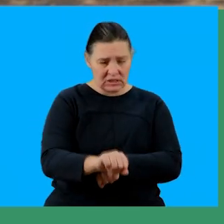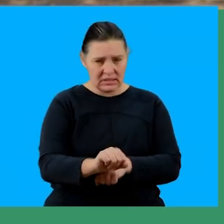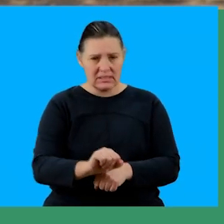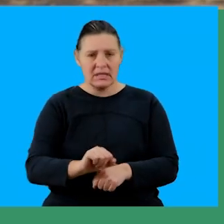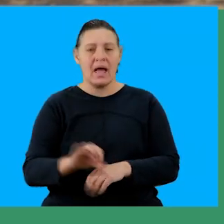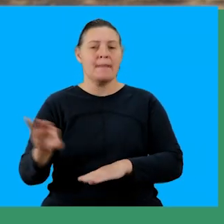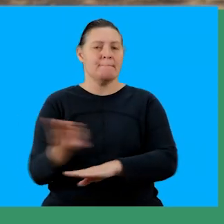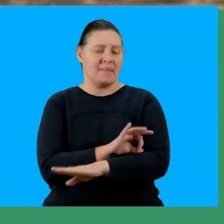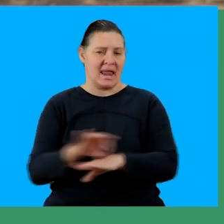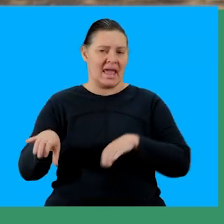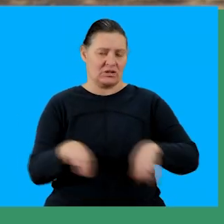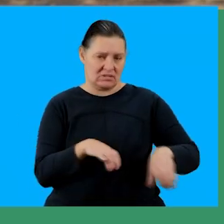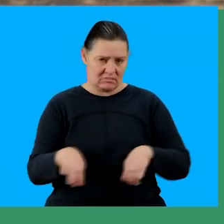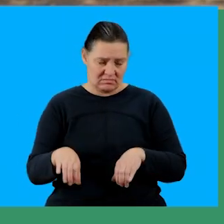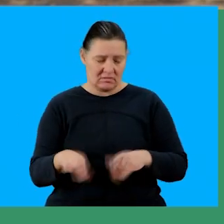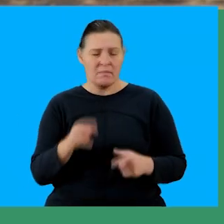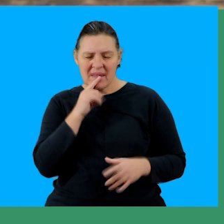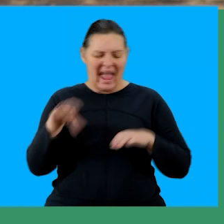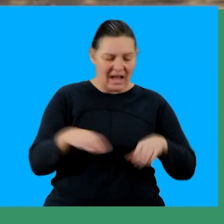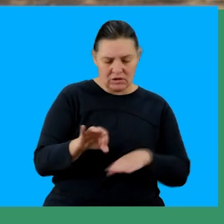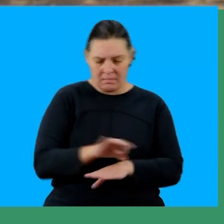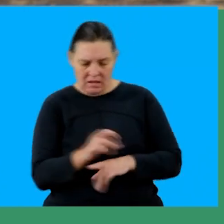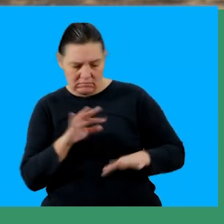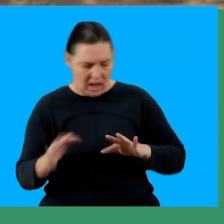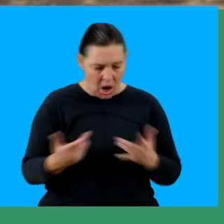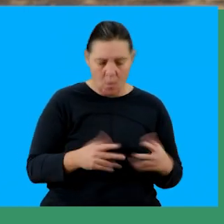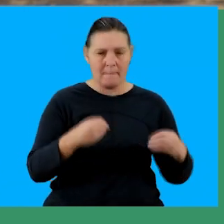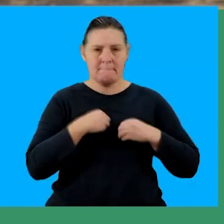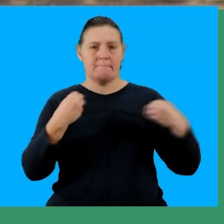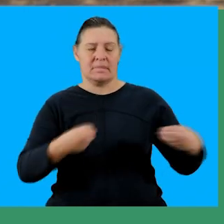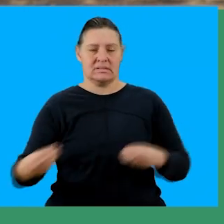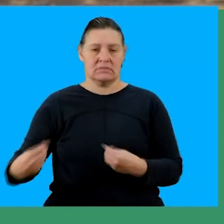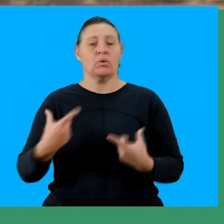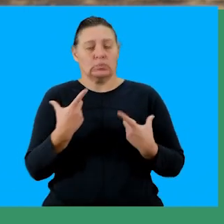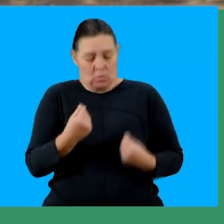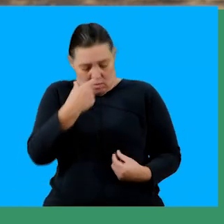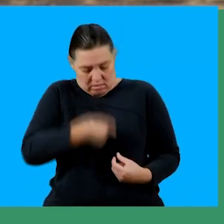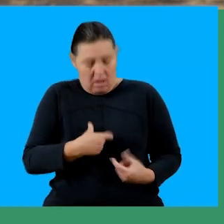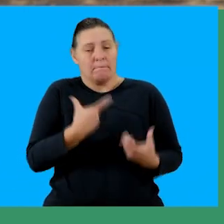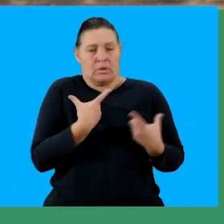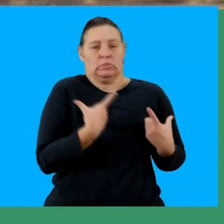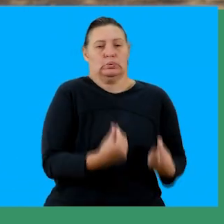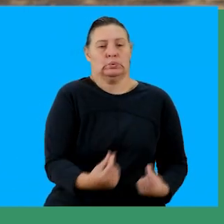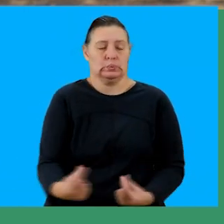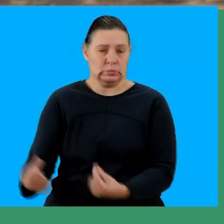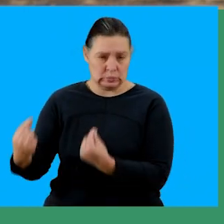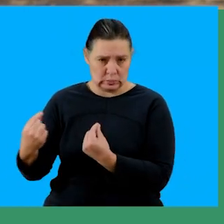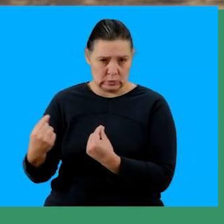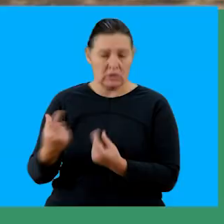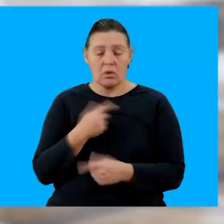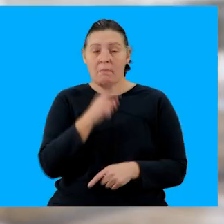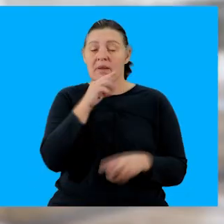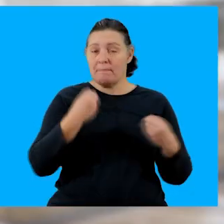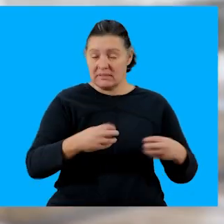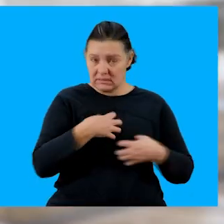is a plan of action that must be carried out by an entrepreneur. So obviously, if you are an